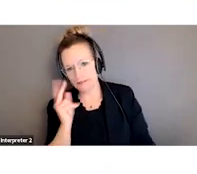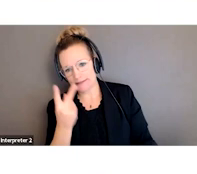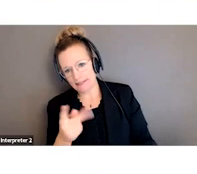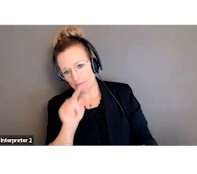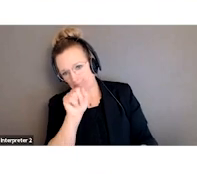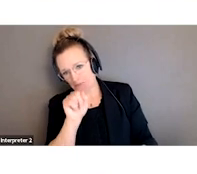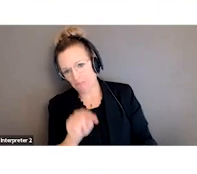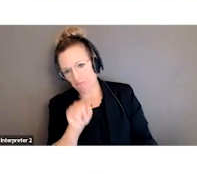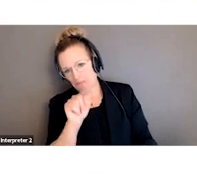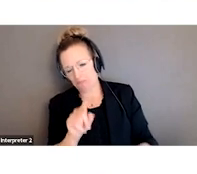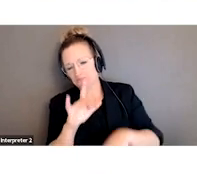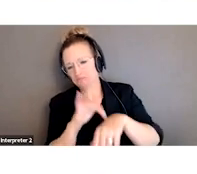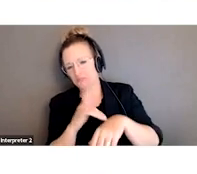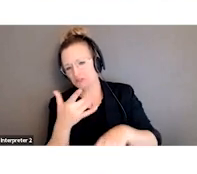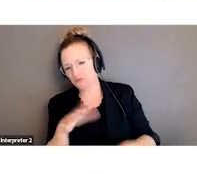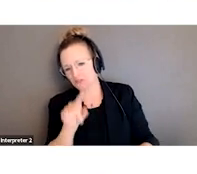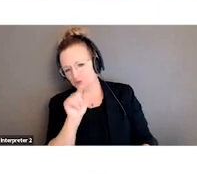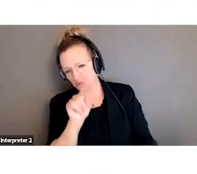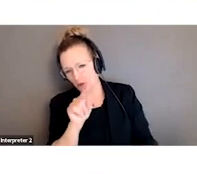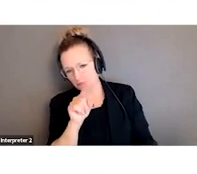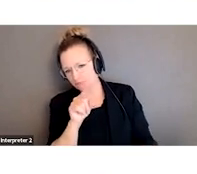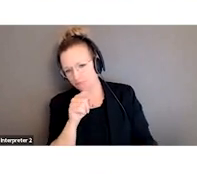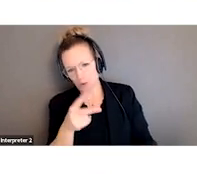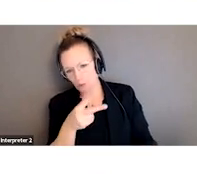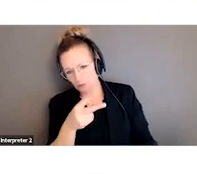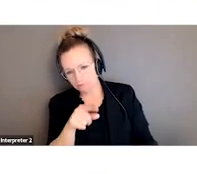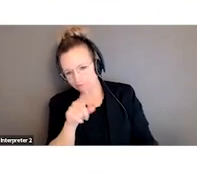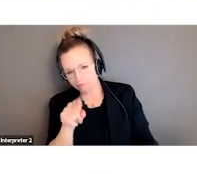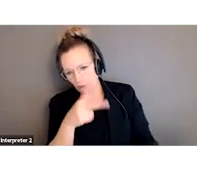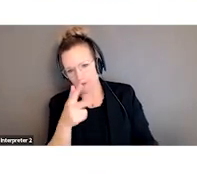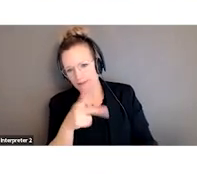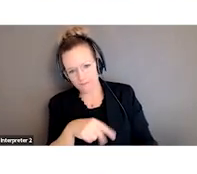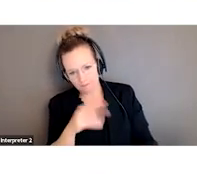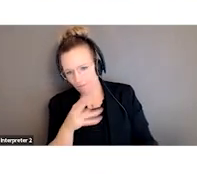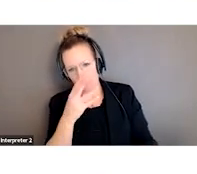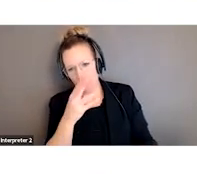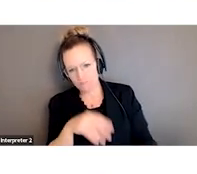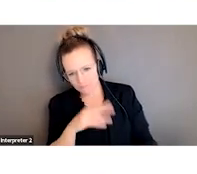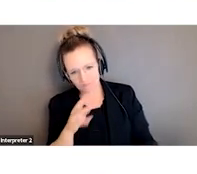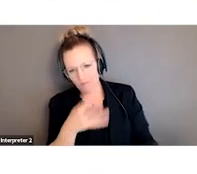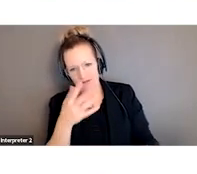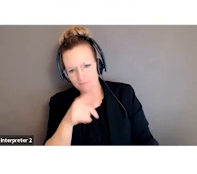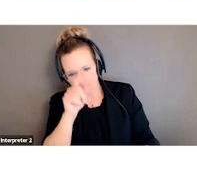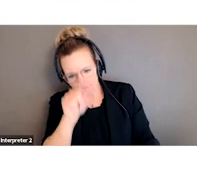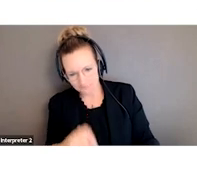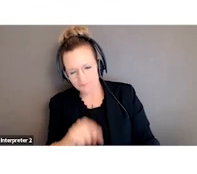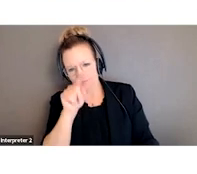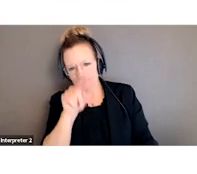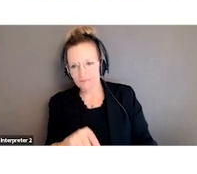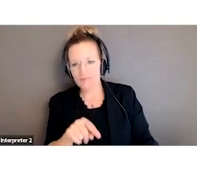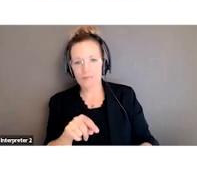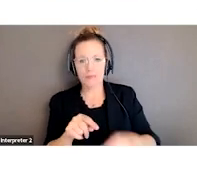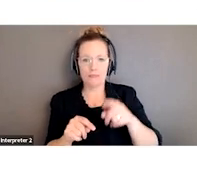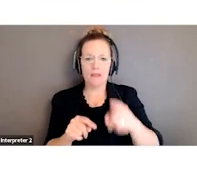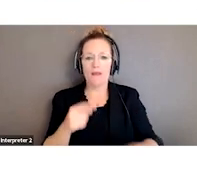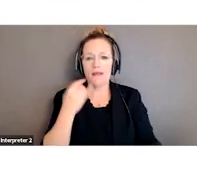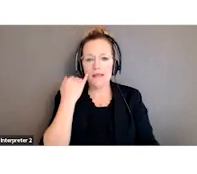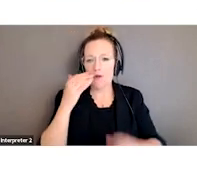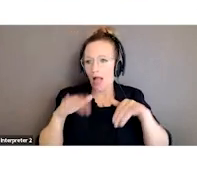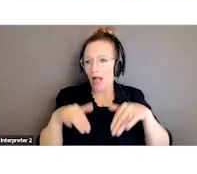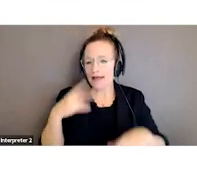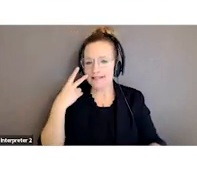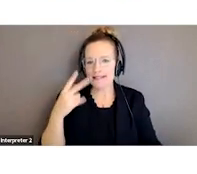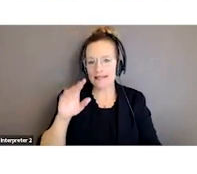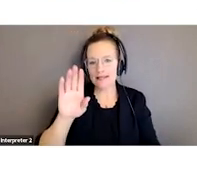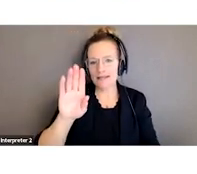or 4 of these in the last week even. For those of you who are curious, Baidu and Yandex, those are